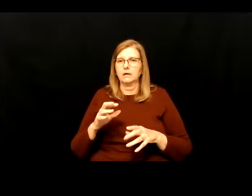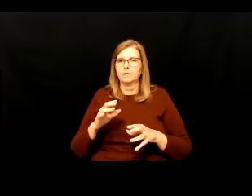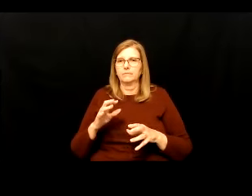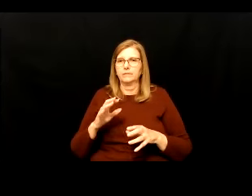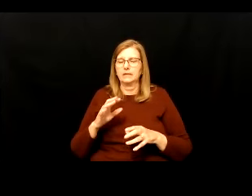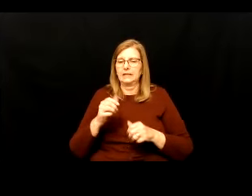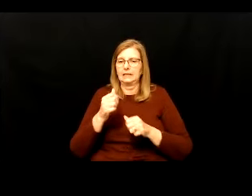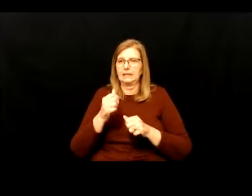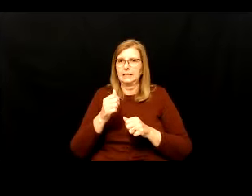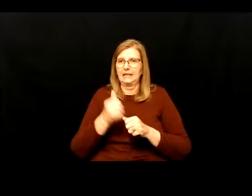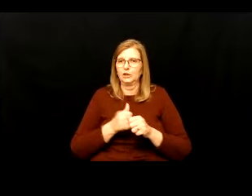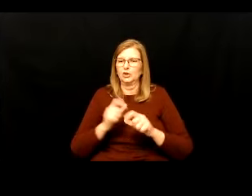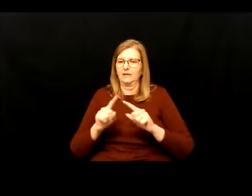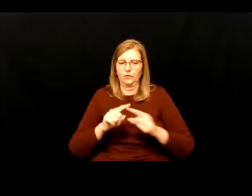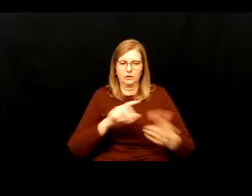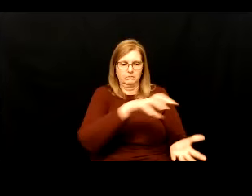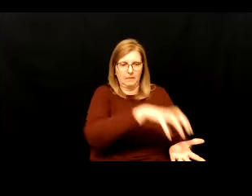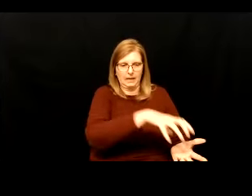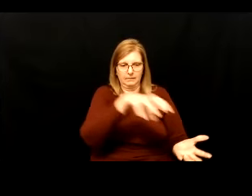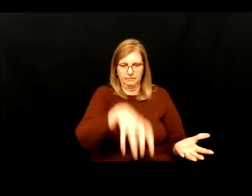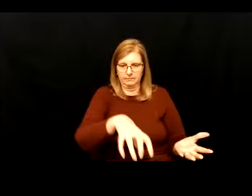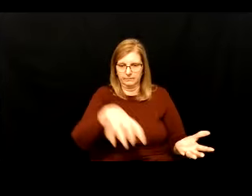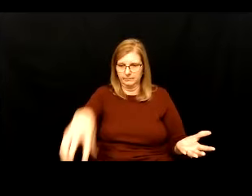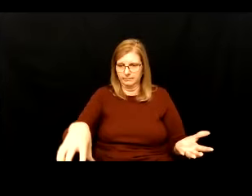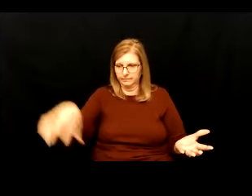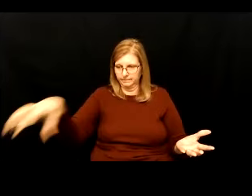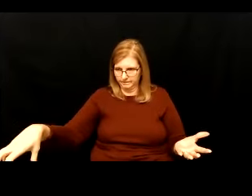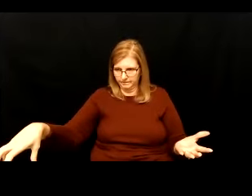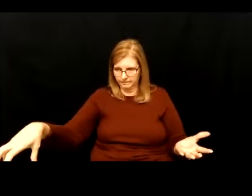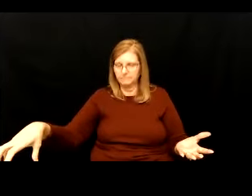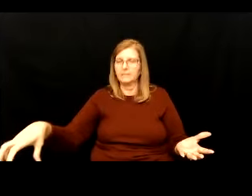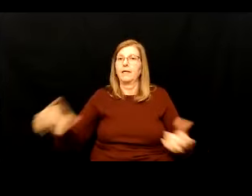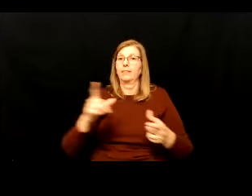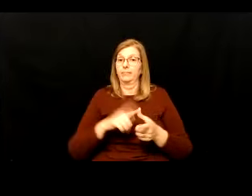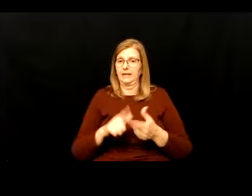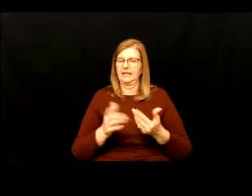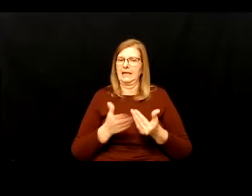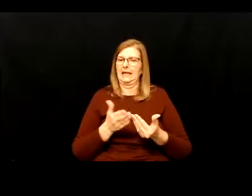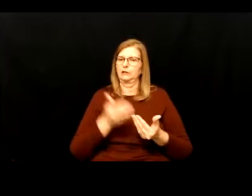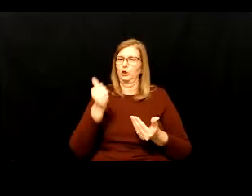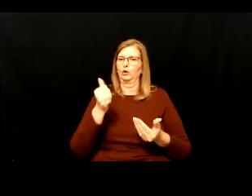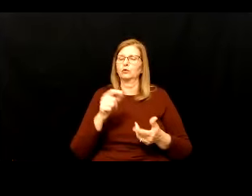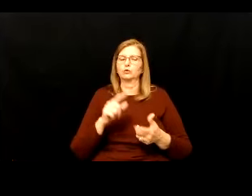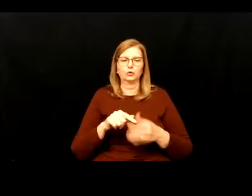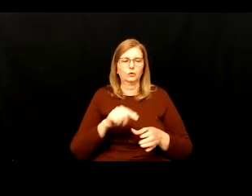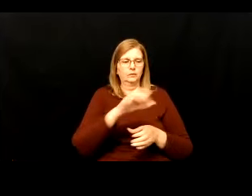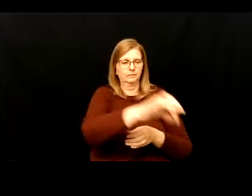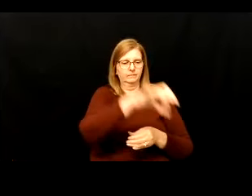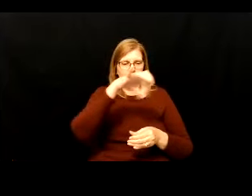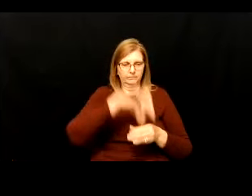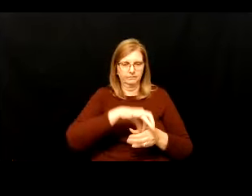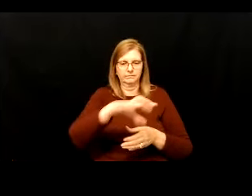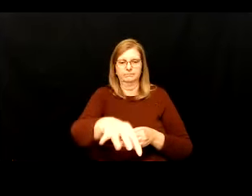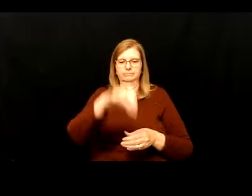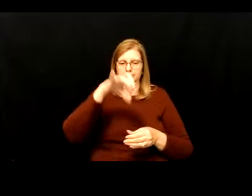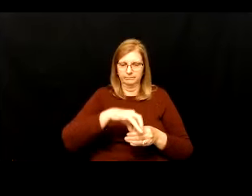each in a different pile. And then that makes it to me easier for them to then complete the